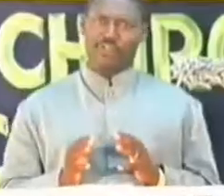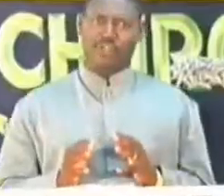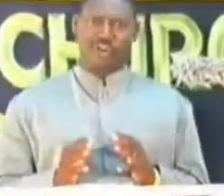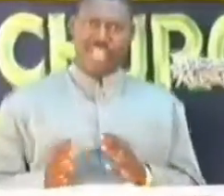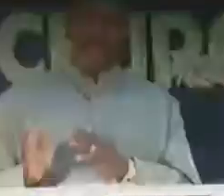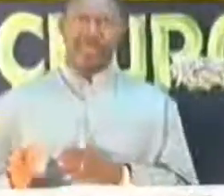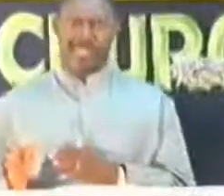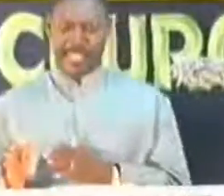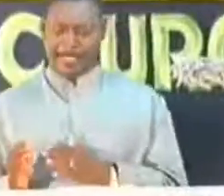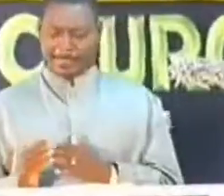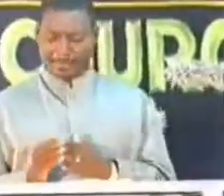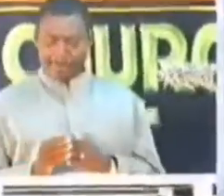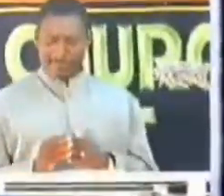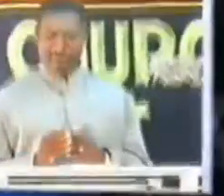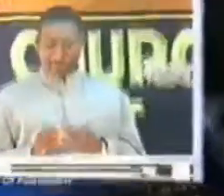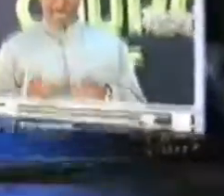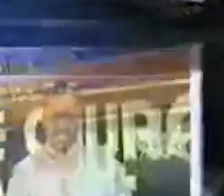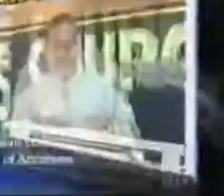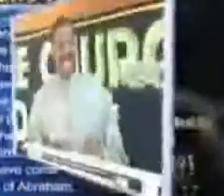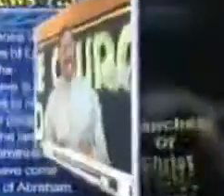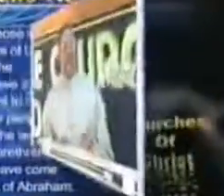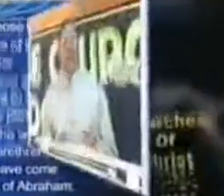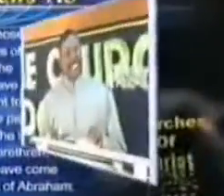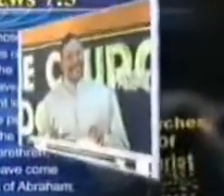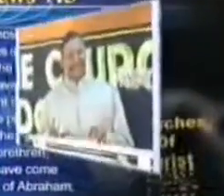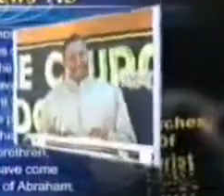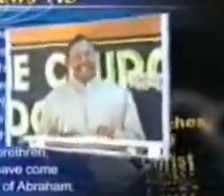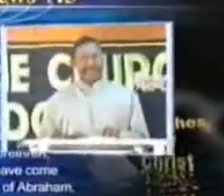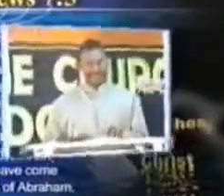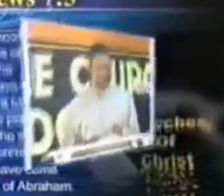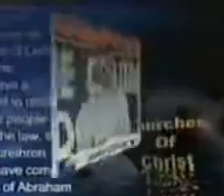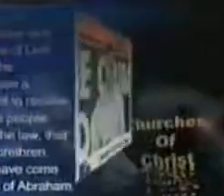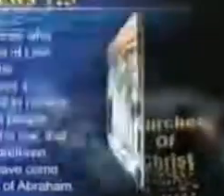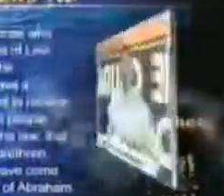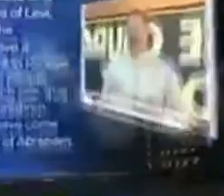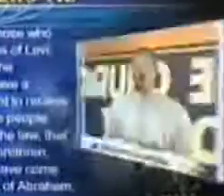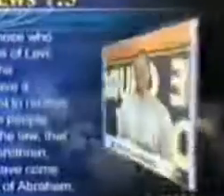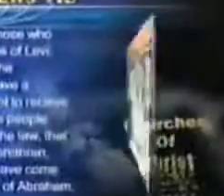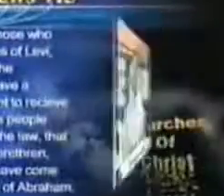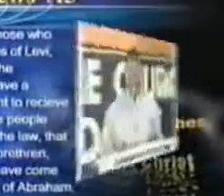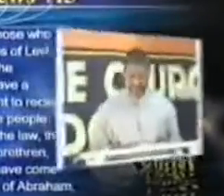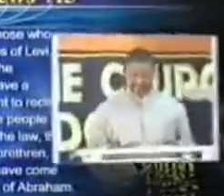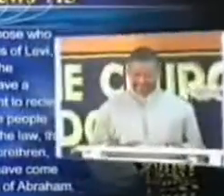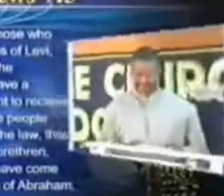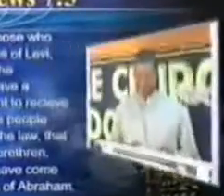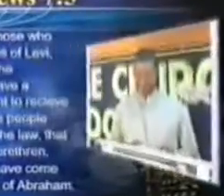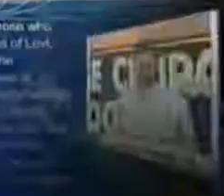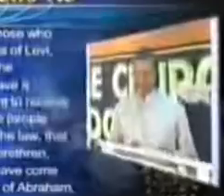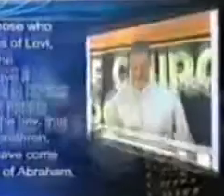12 so so ebe wie ye na Hebrews 7:5 no asamo a okan ye ne se